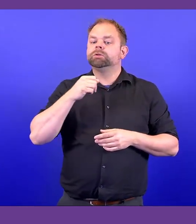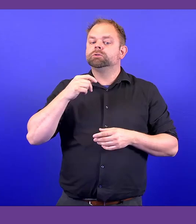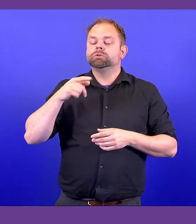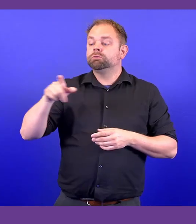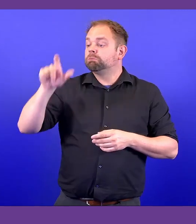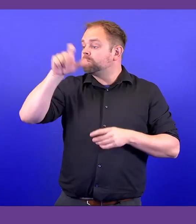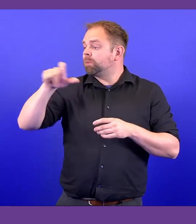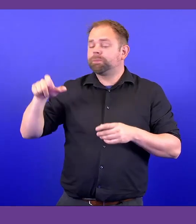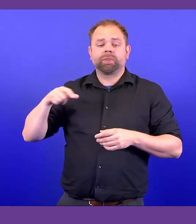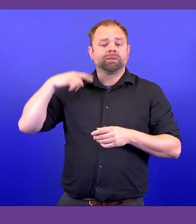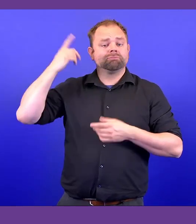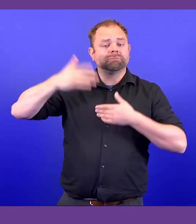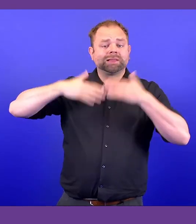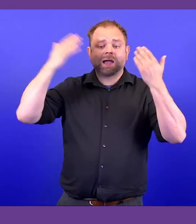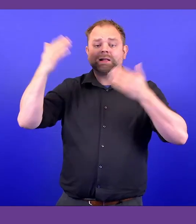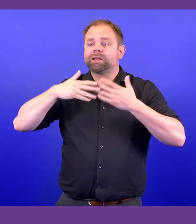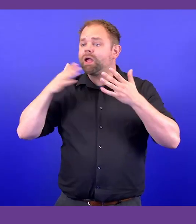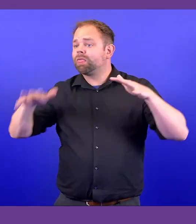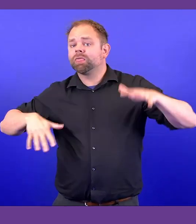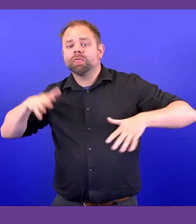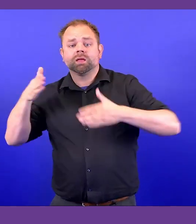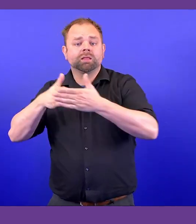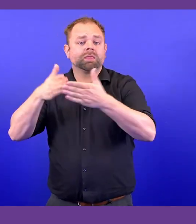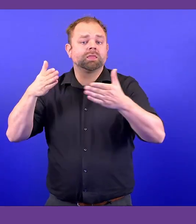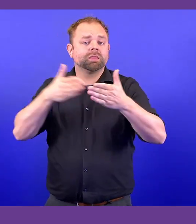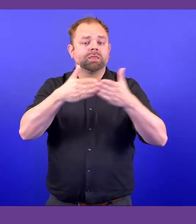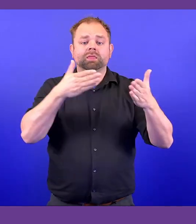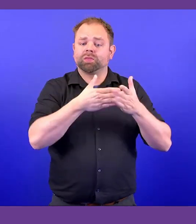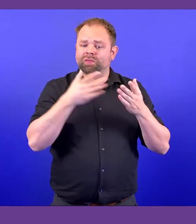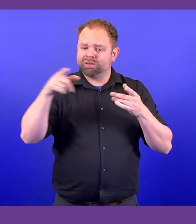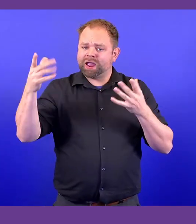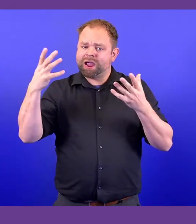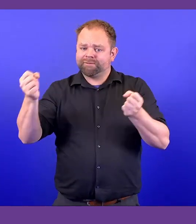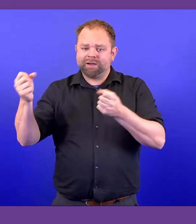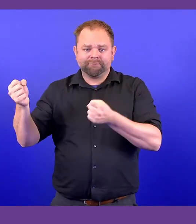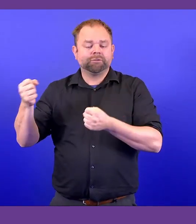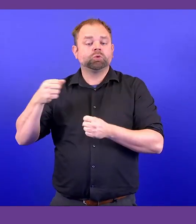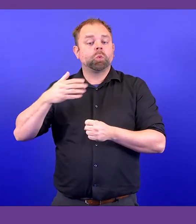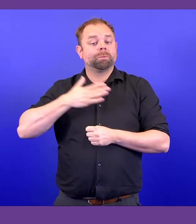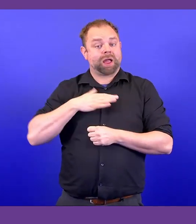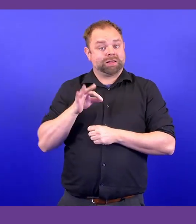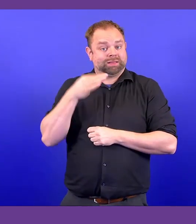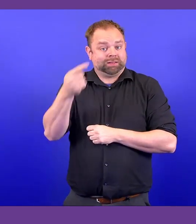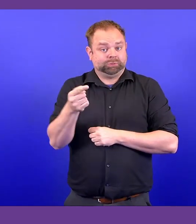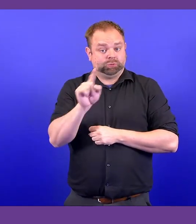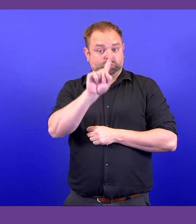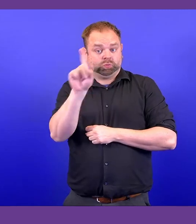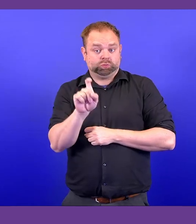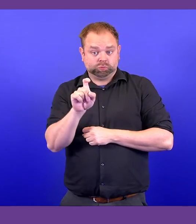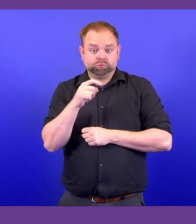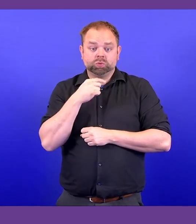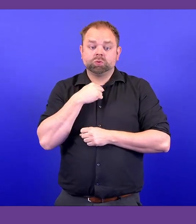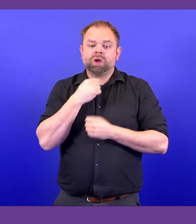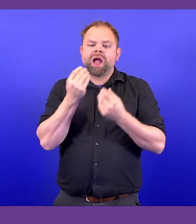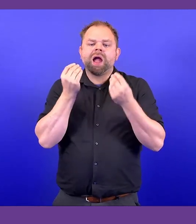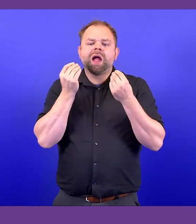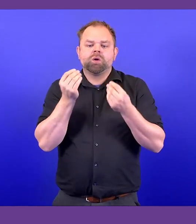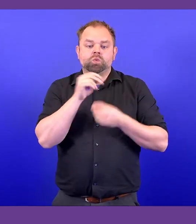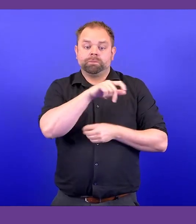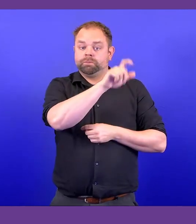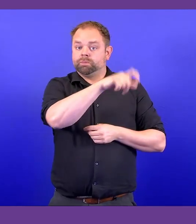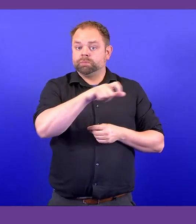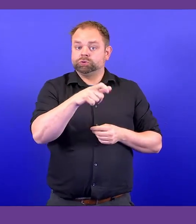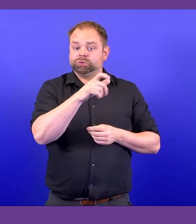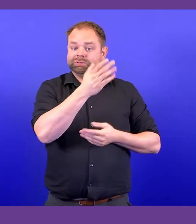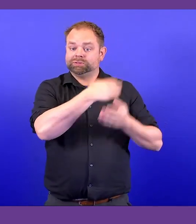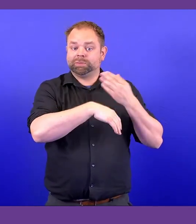from the starting point of design, and not on a voluntary basis. One of my pet hates is expecting people with disabilities